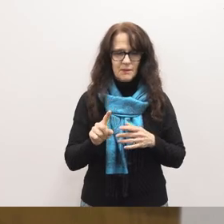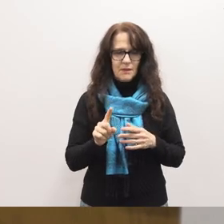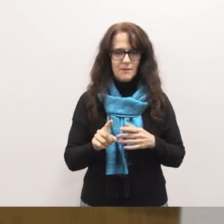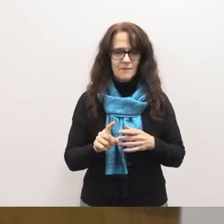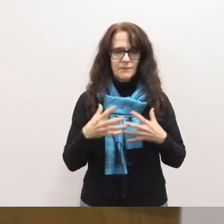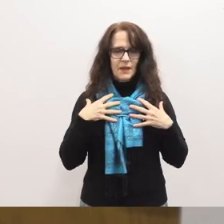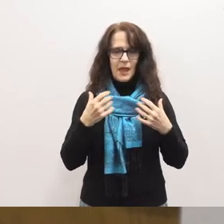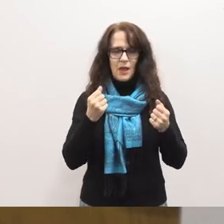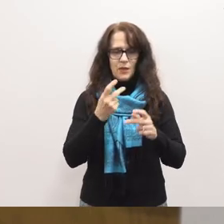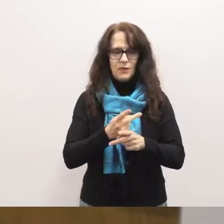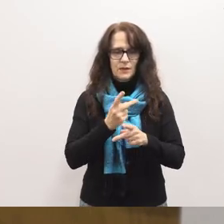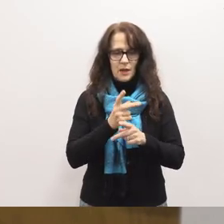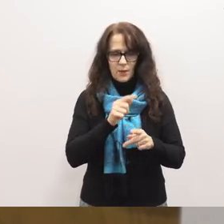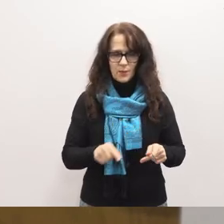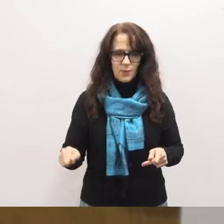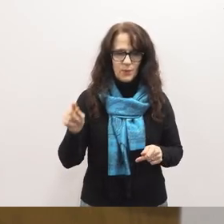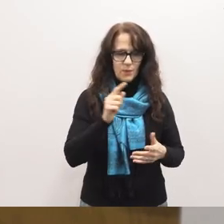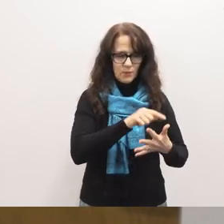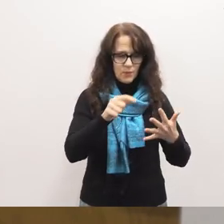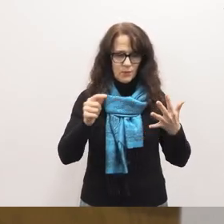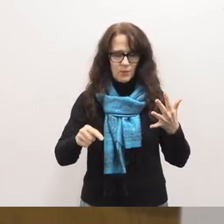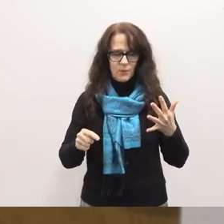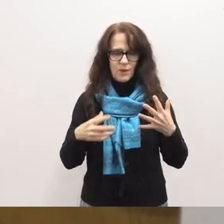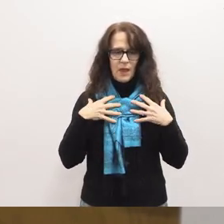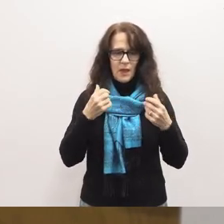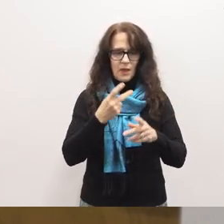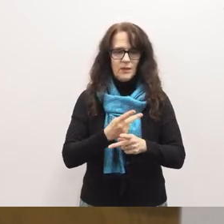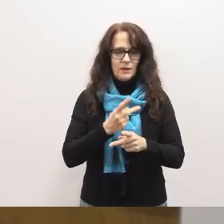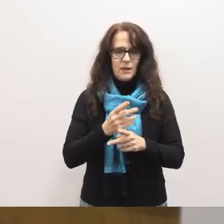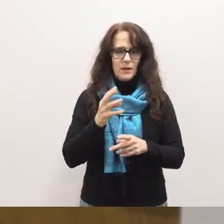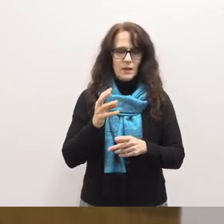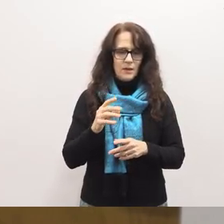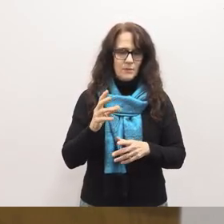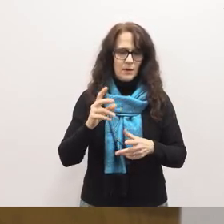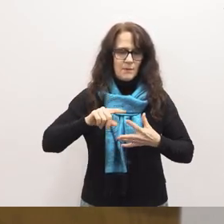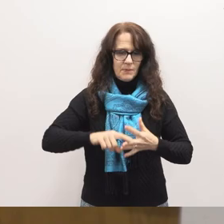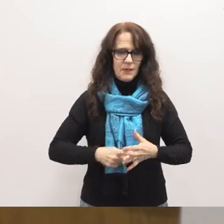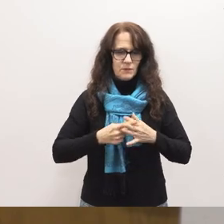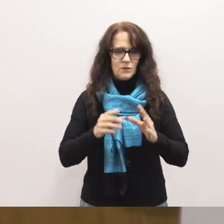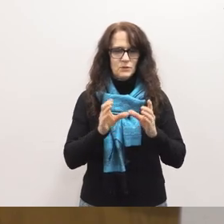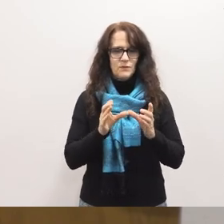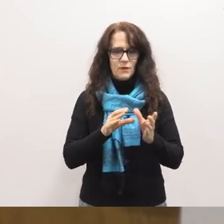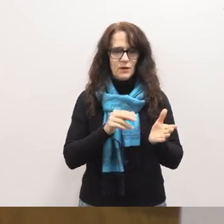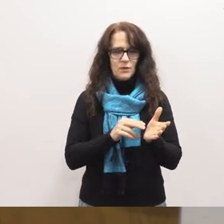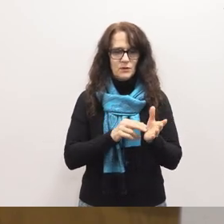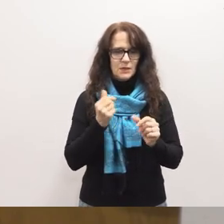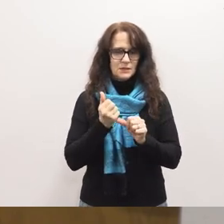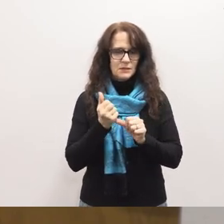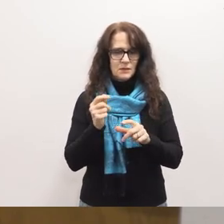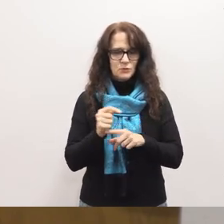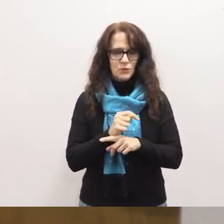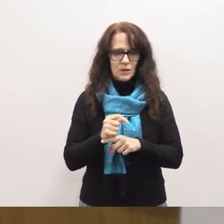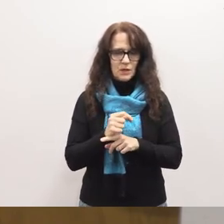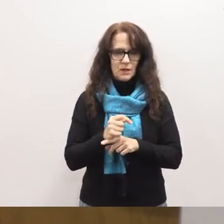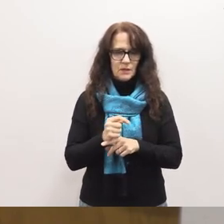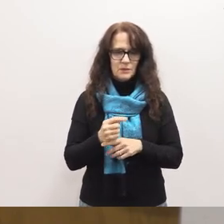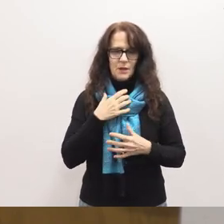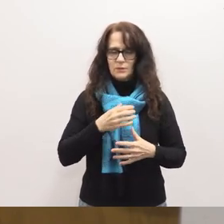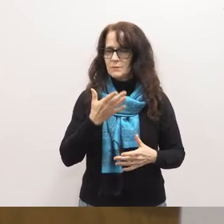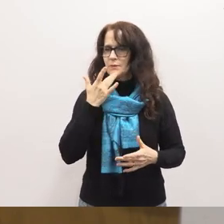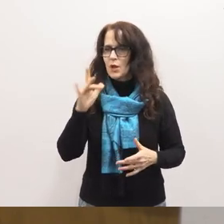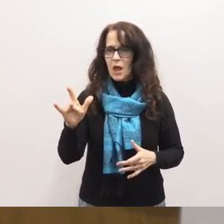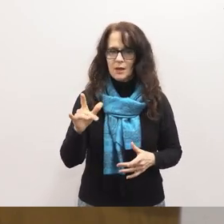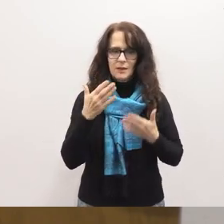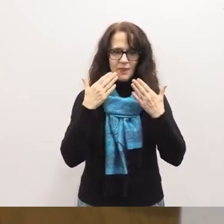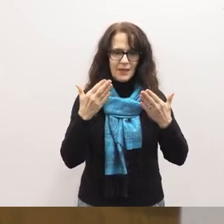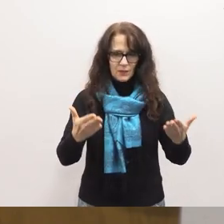across multiple high schools like Jordan, Pauley, and Lakewood, and McBride for beginning their certified nursing assistant training, and I wish them the best of luck.